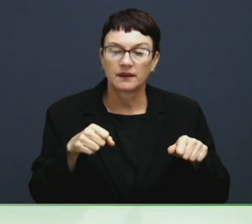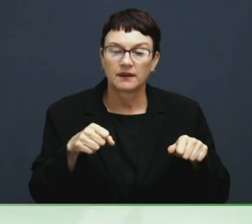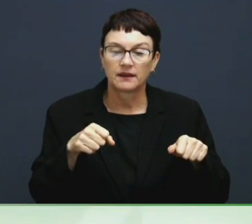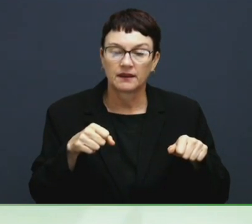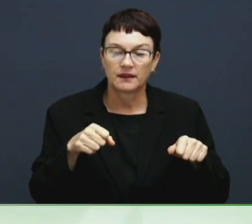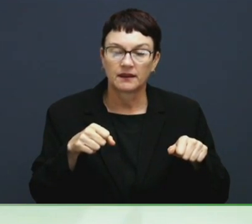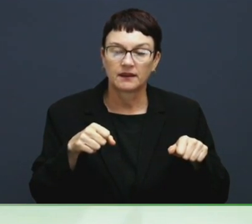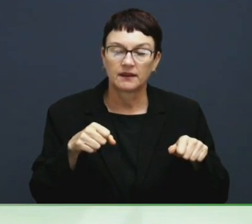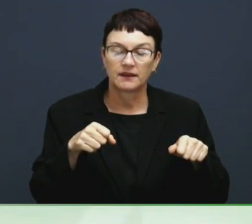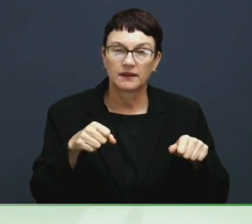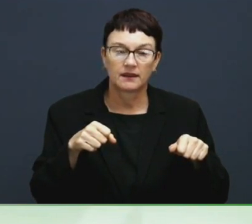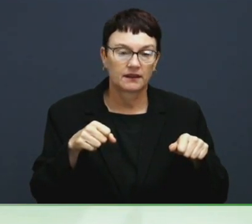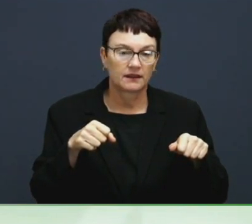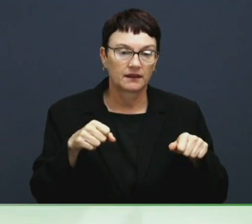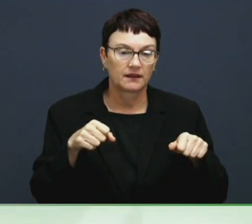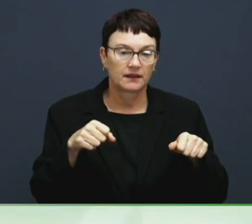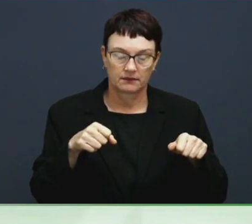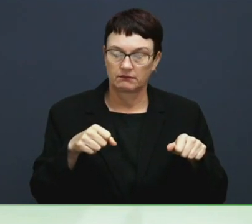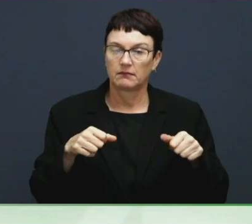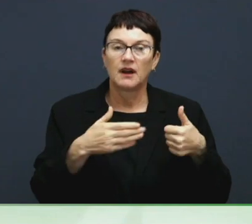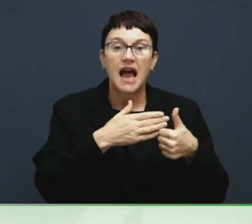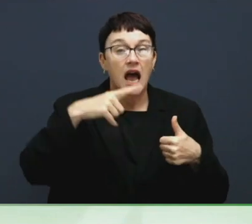I have a question for Dr. Joseph Murray.